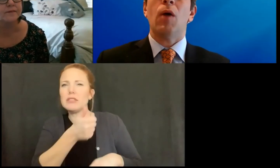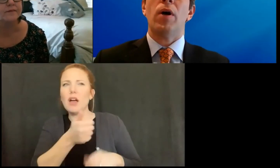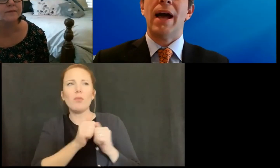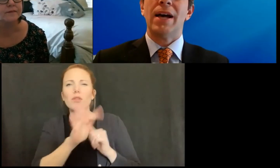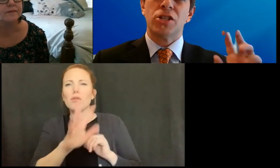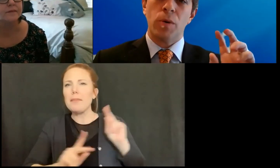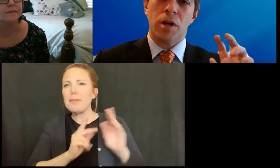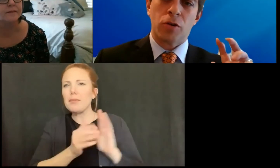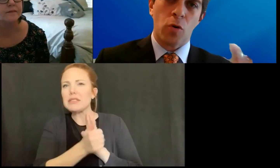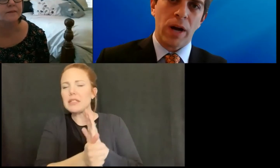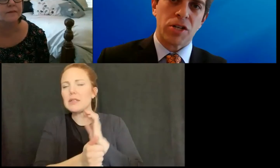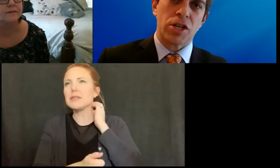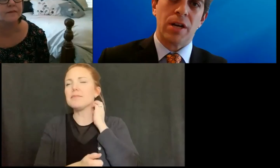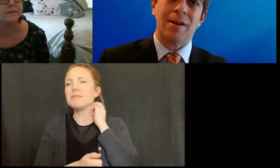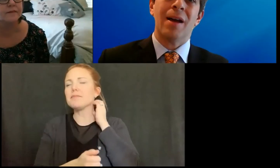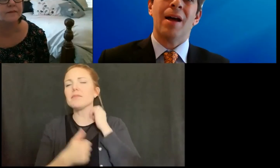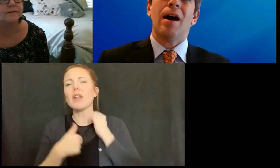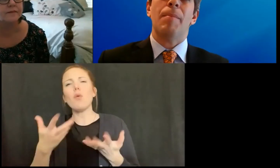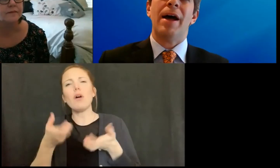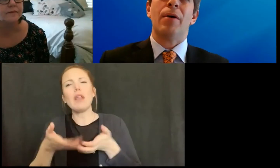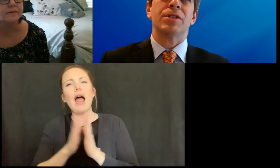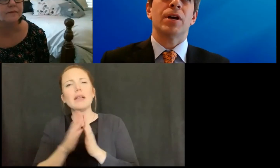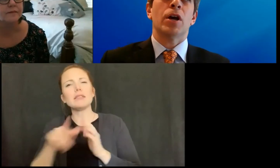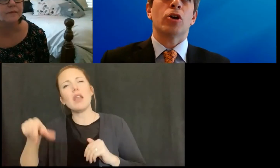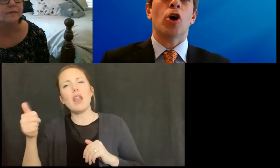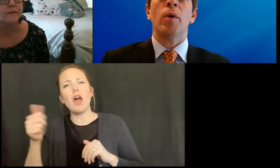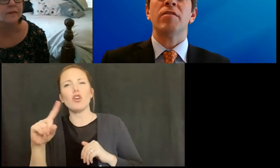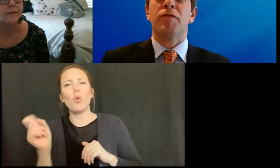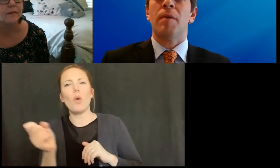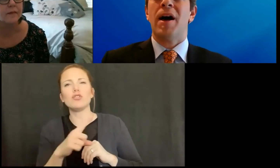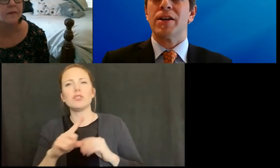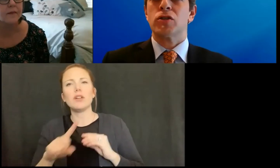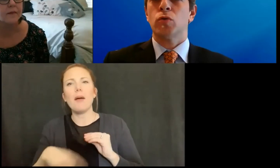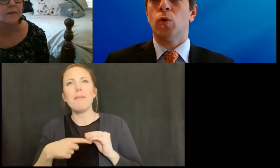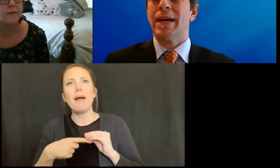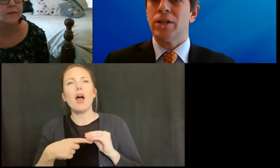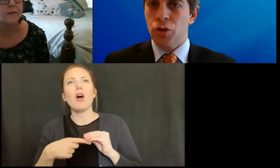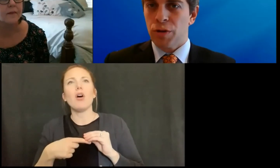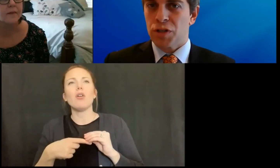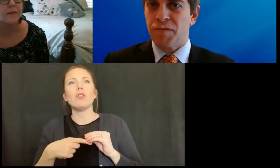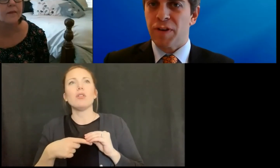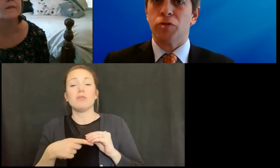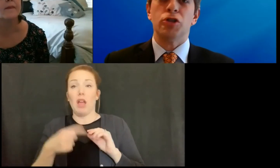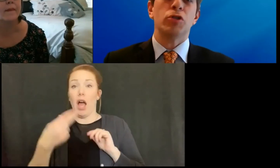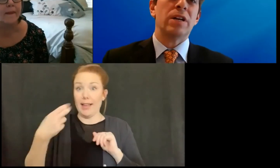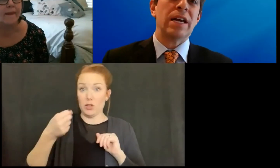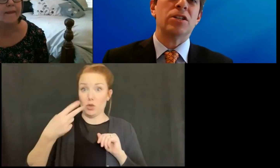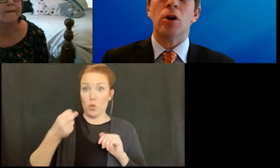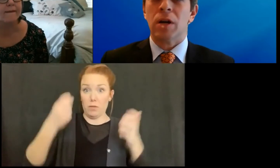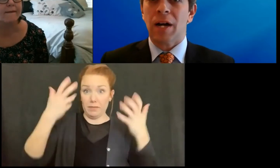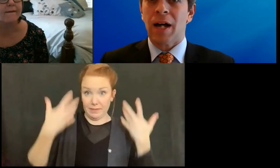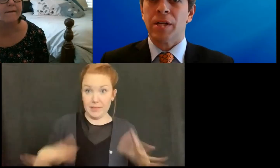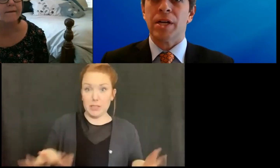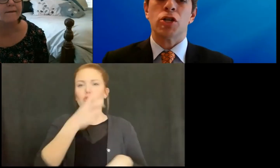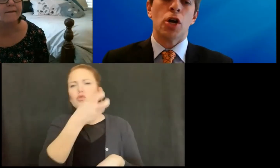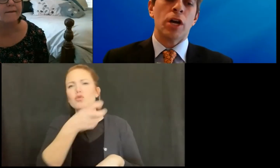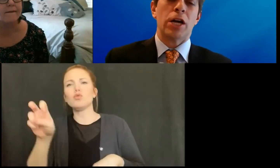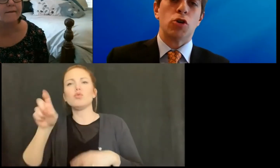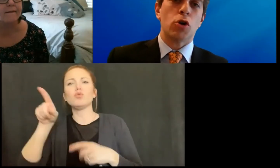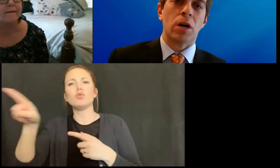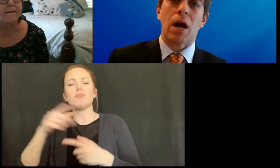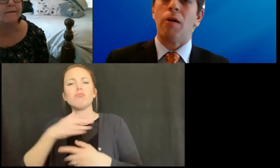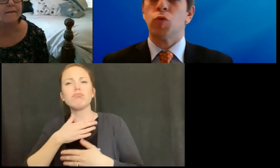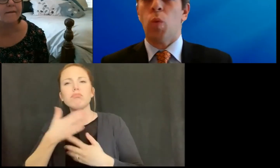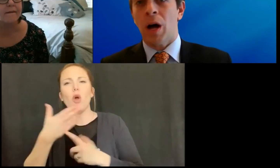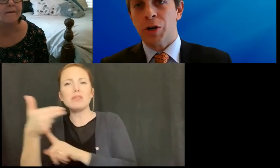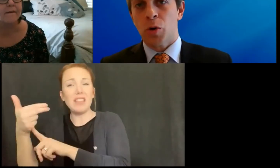skills. I want to ask you another question about going from high school into this field. Do you need to go to college?